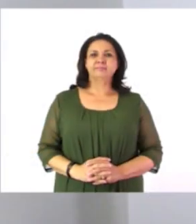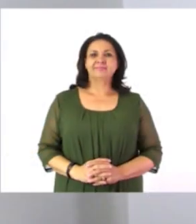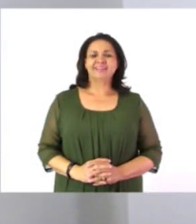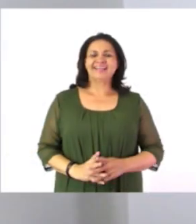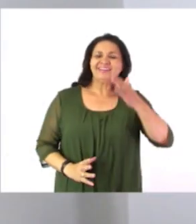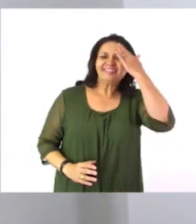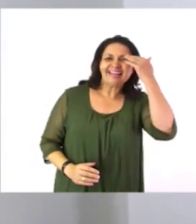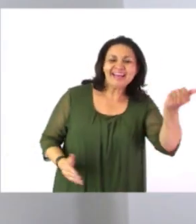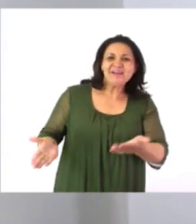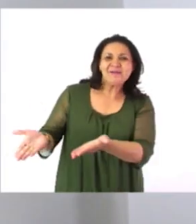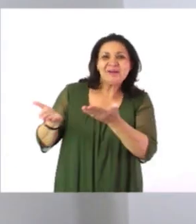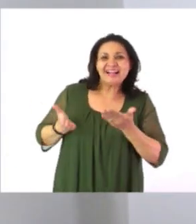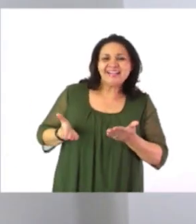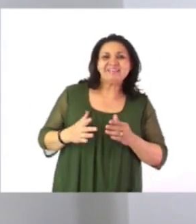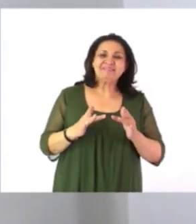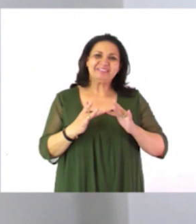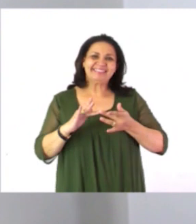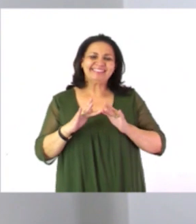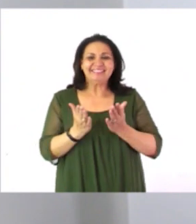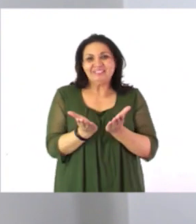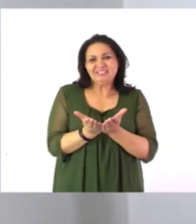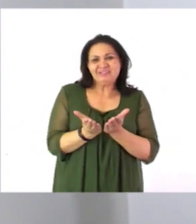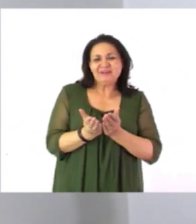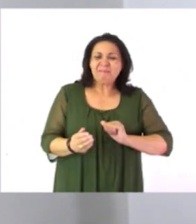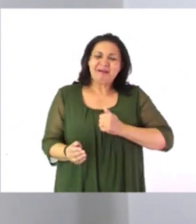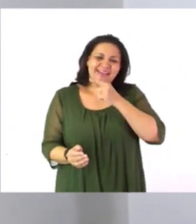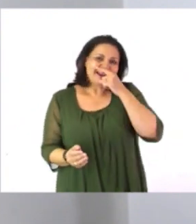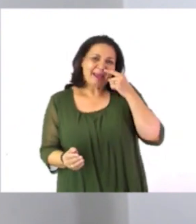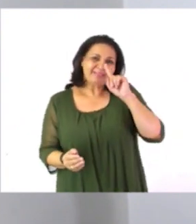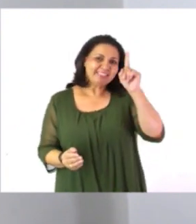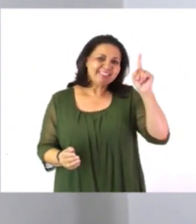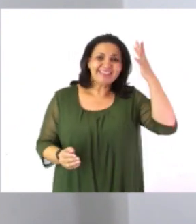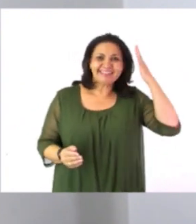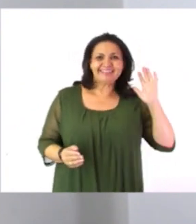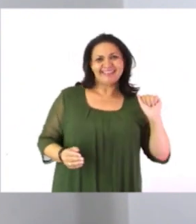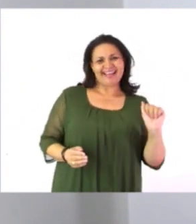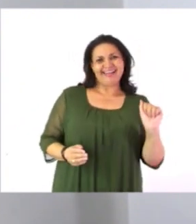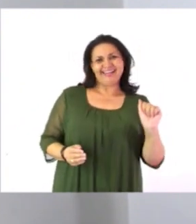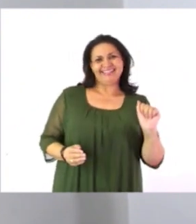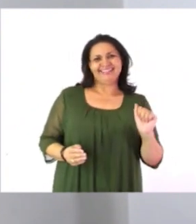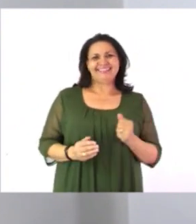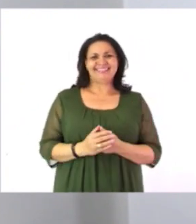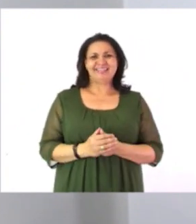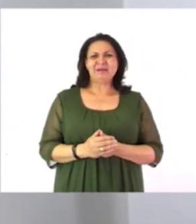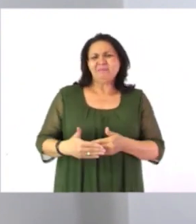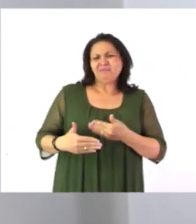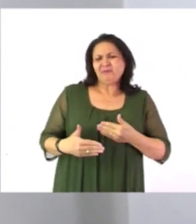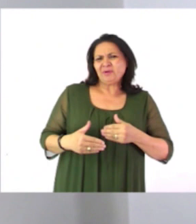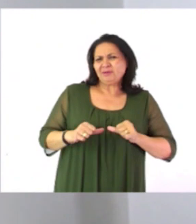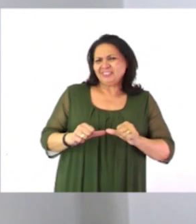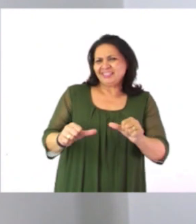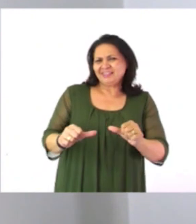Good day, welcome to MyZone Online School. My name is Priska Ogas. But before we go on with